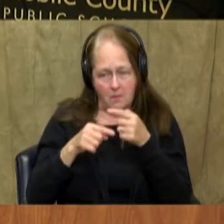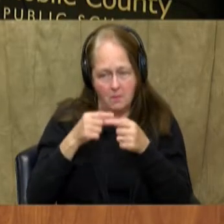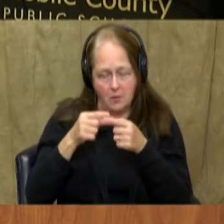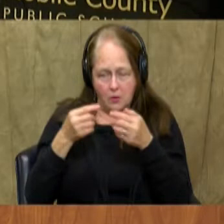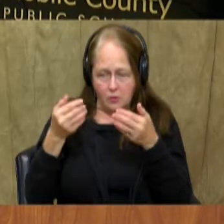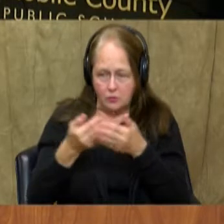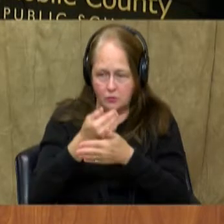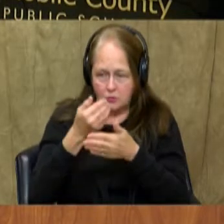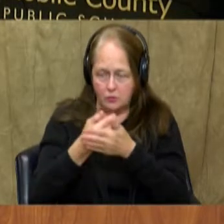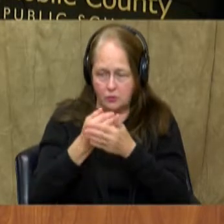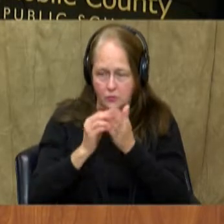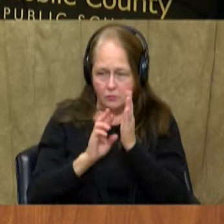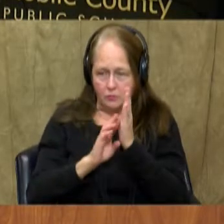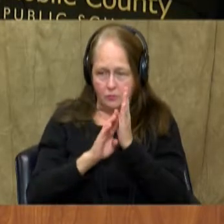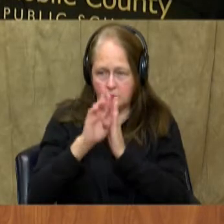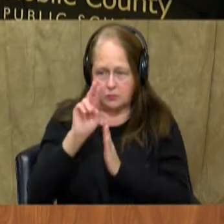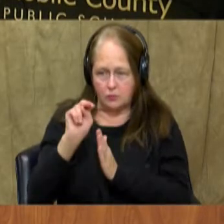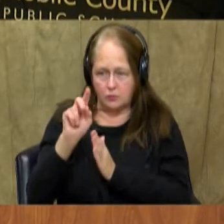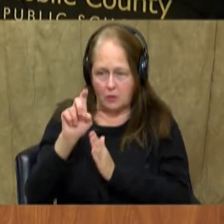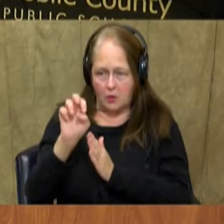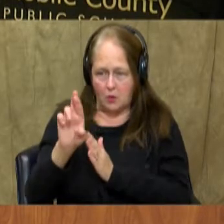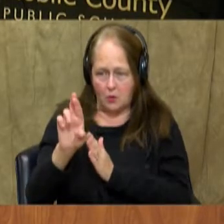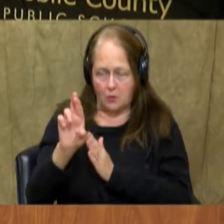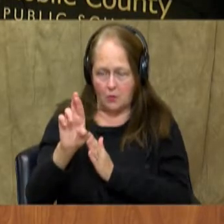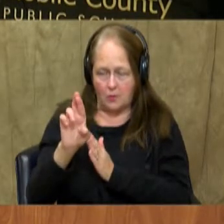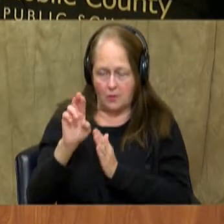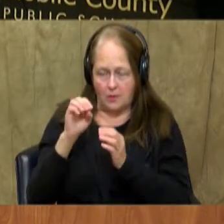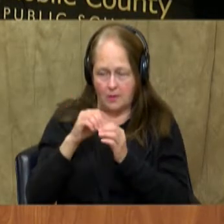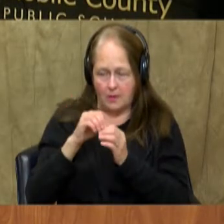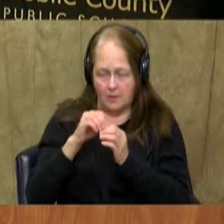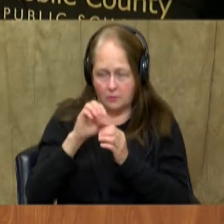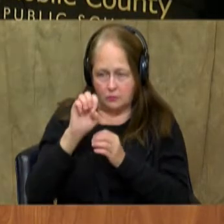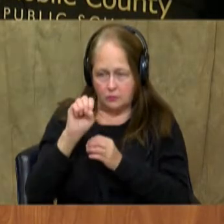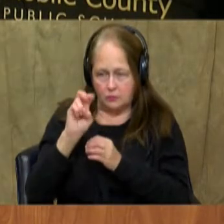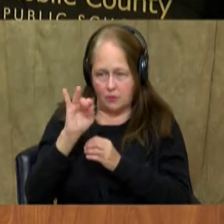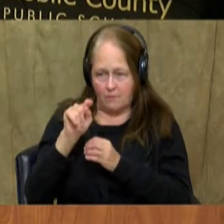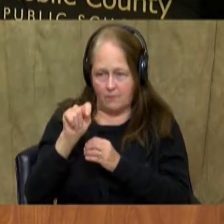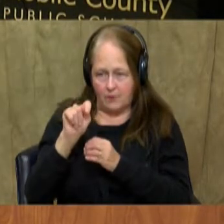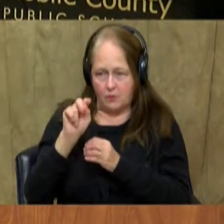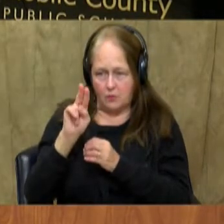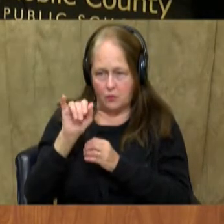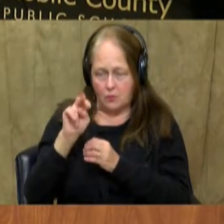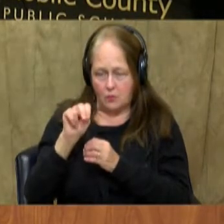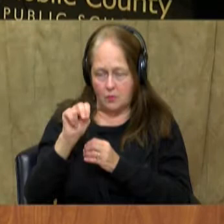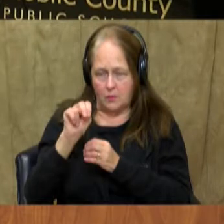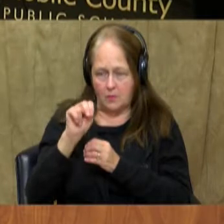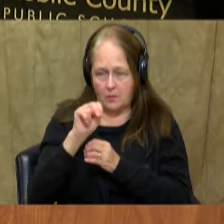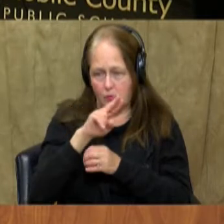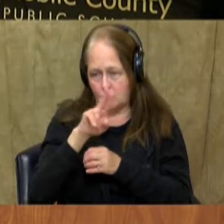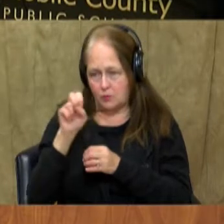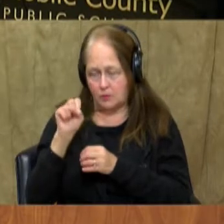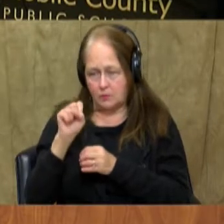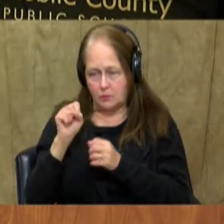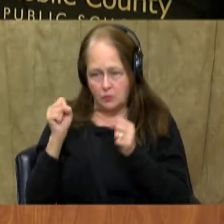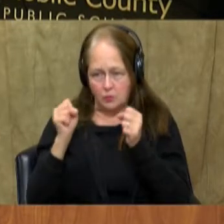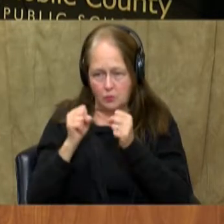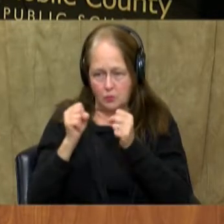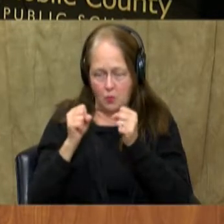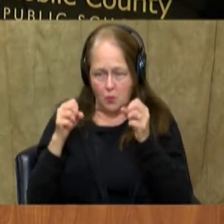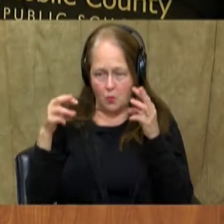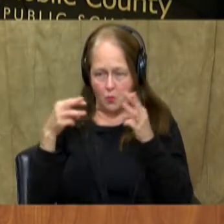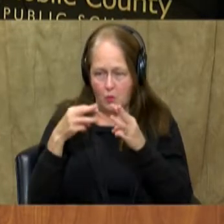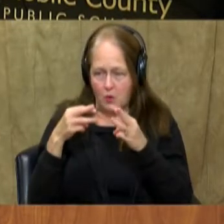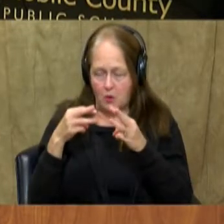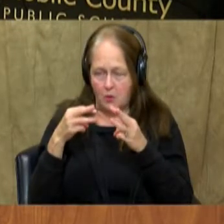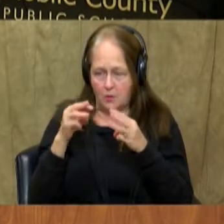ongoing nuclear arms race between the United States and the Soviet Union. If Cold War tensions ever spark an